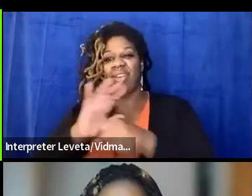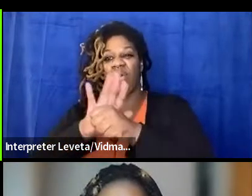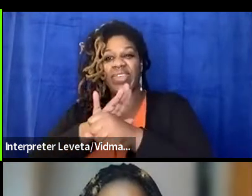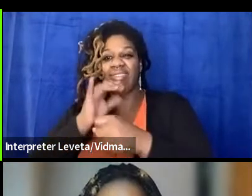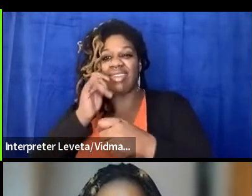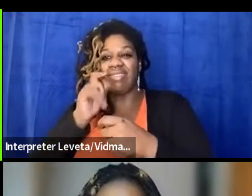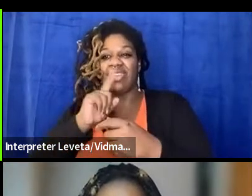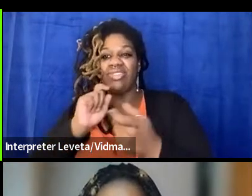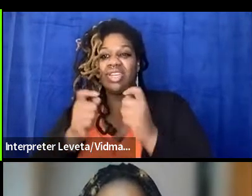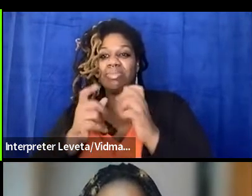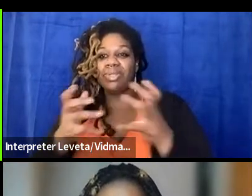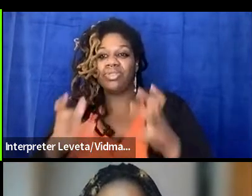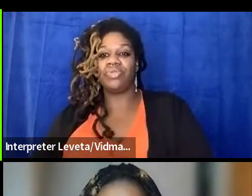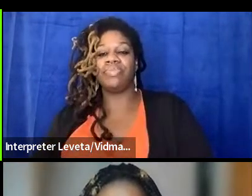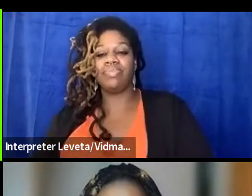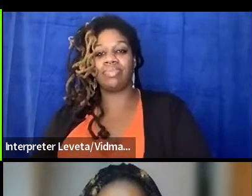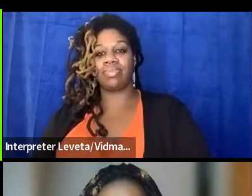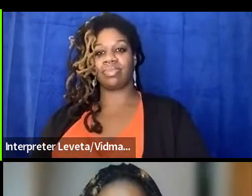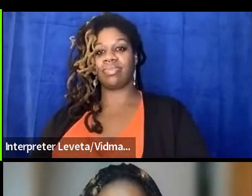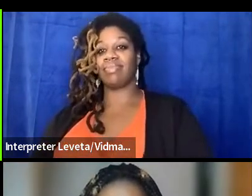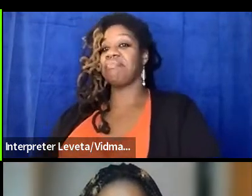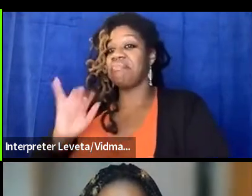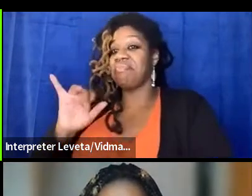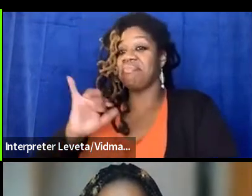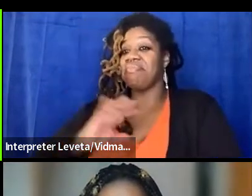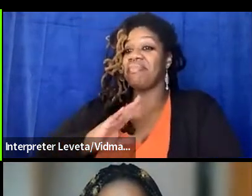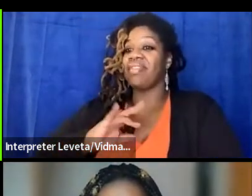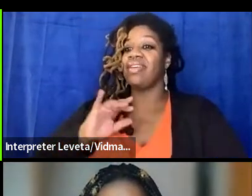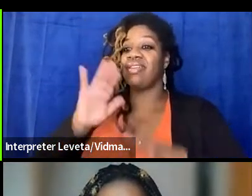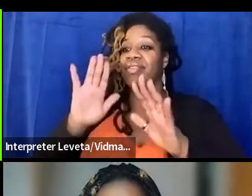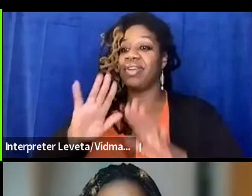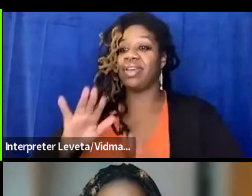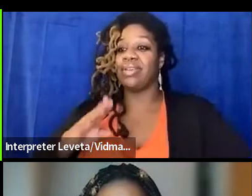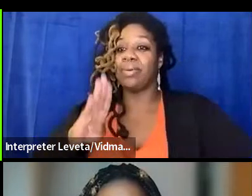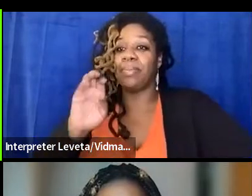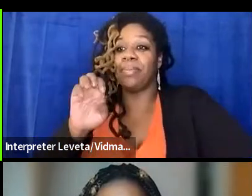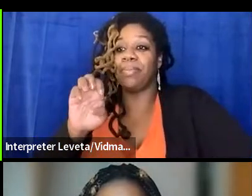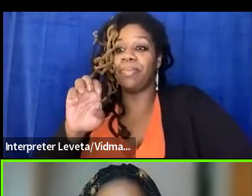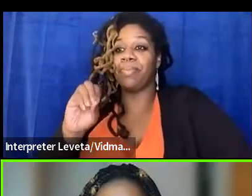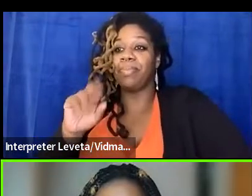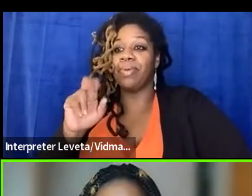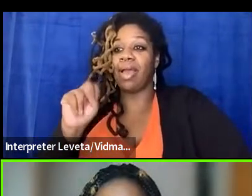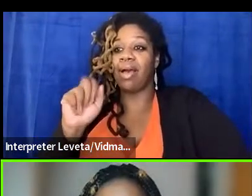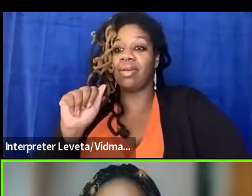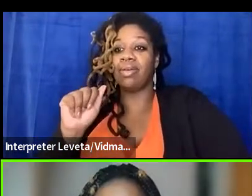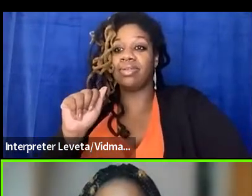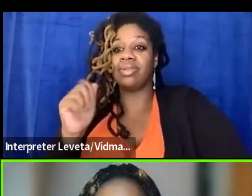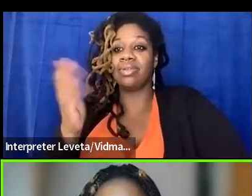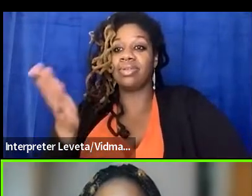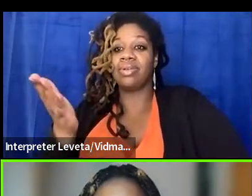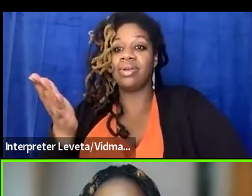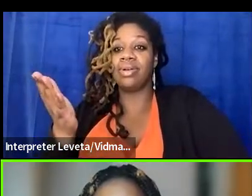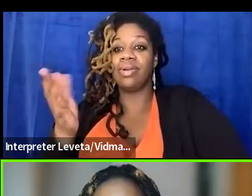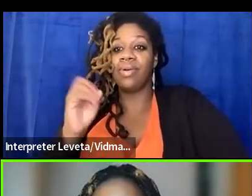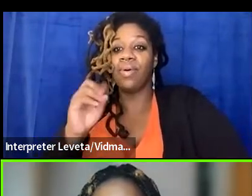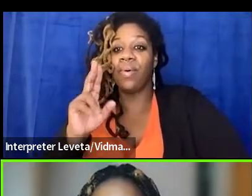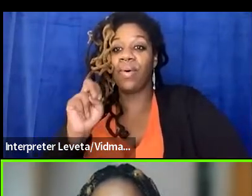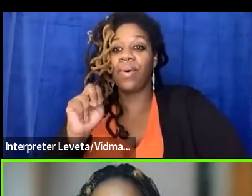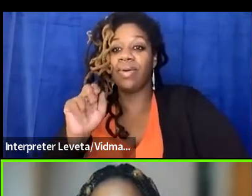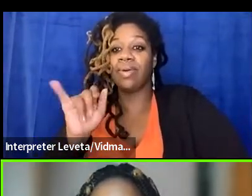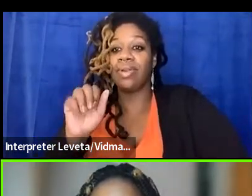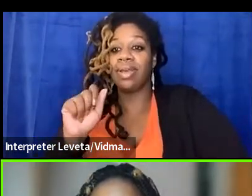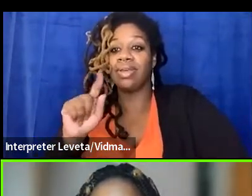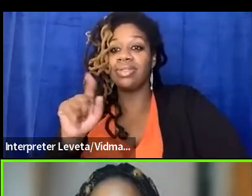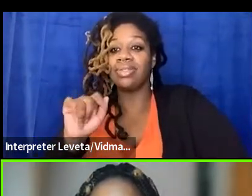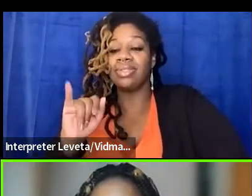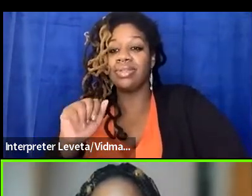great. So who goes next? Either Brianna or Nia? I'll go. Yeah. I just laughed. I saw